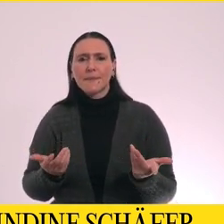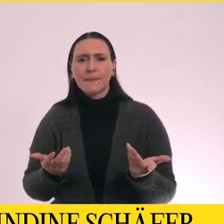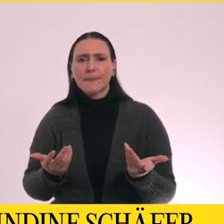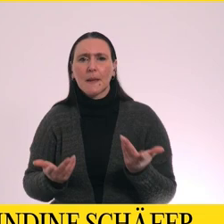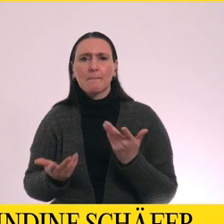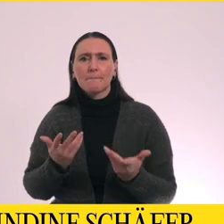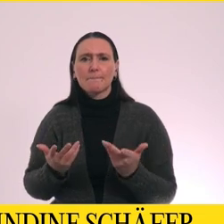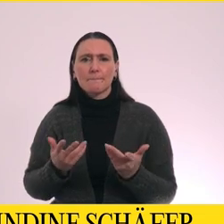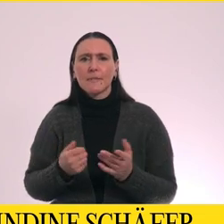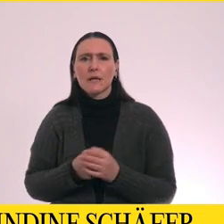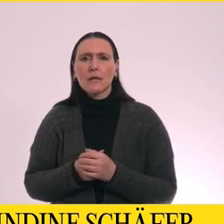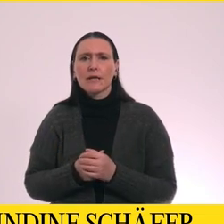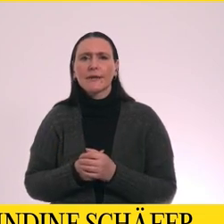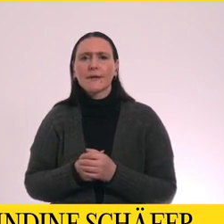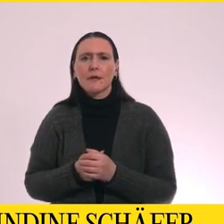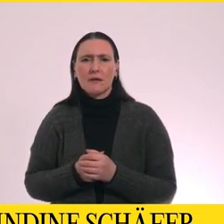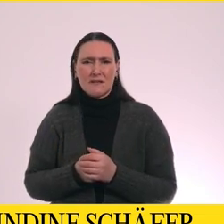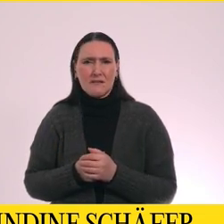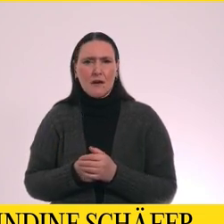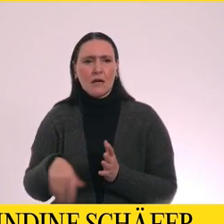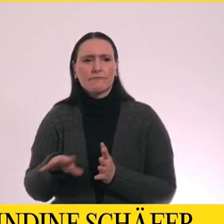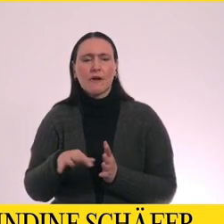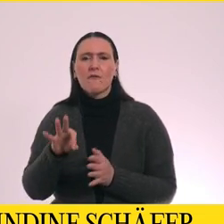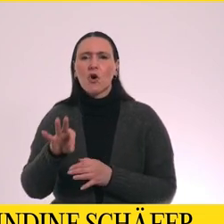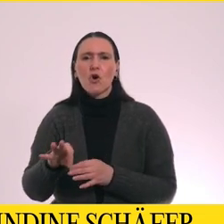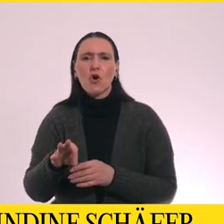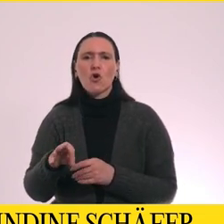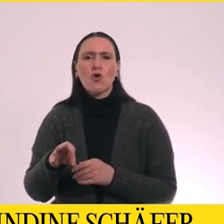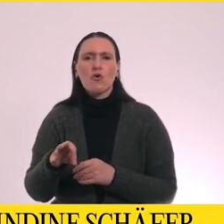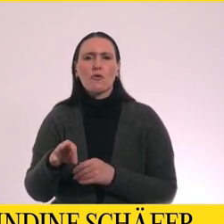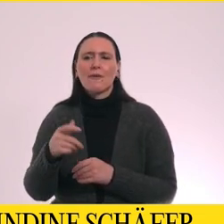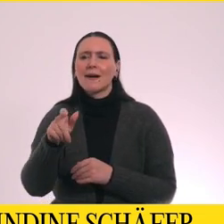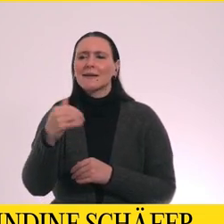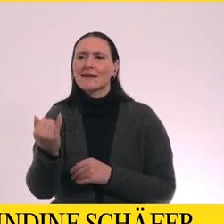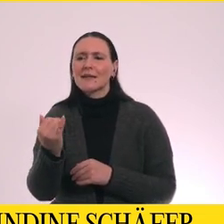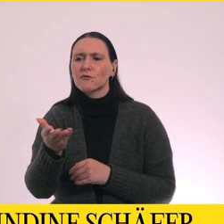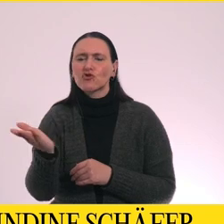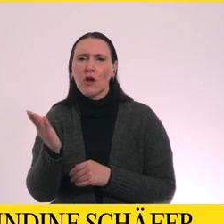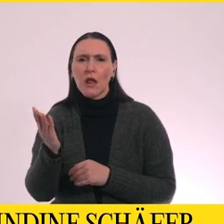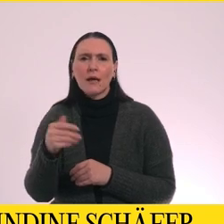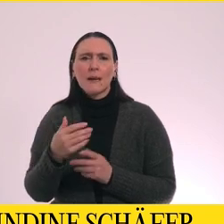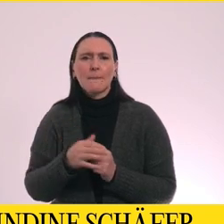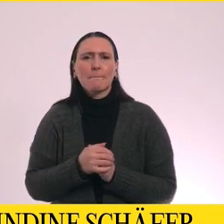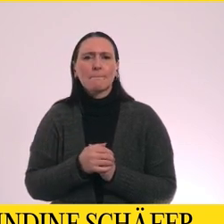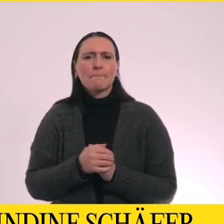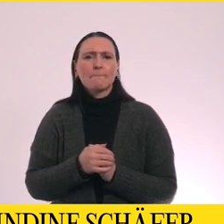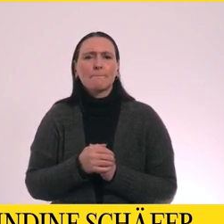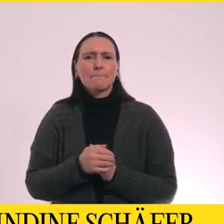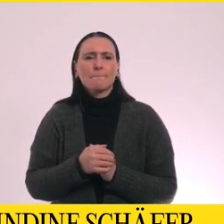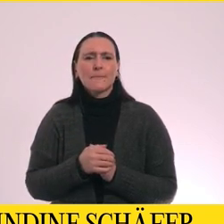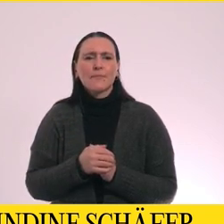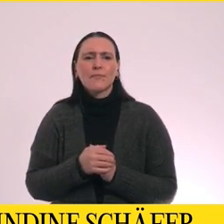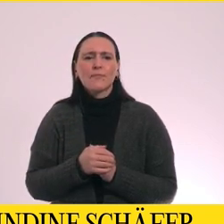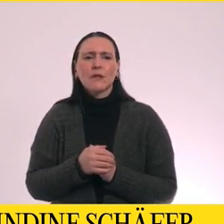where they're highly personalized for each individual. And it's that sort of, it's the reversal of the sort of typical power dynamic